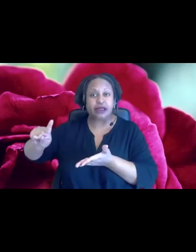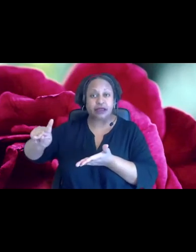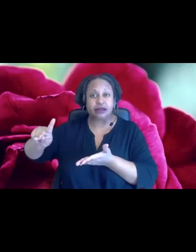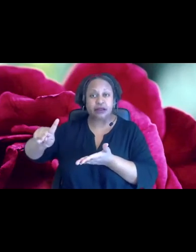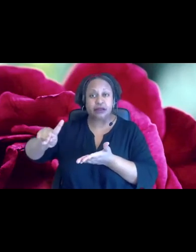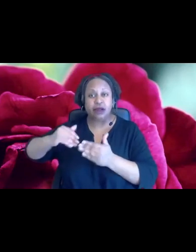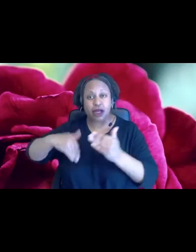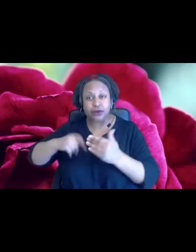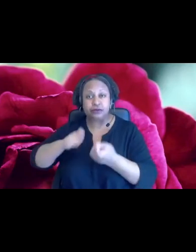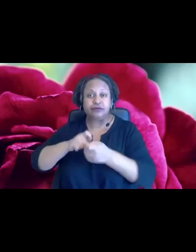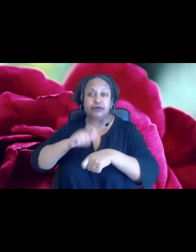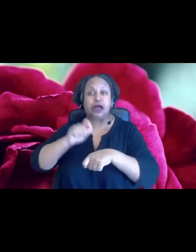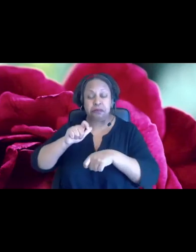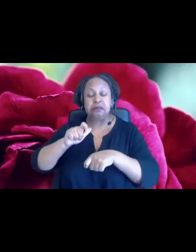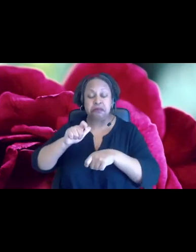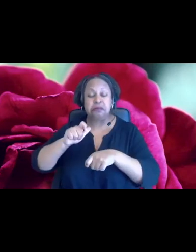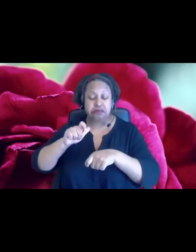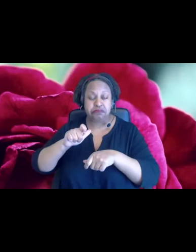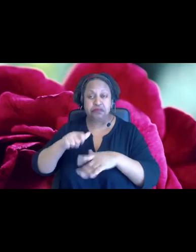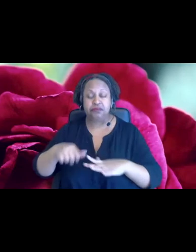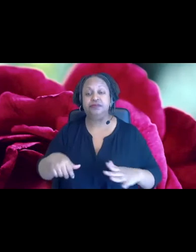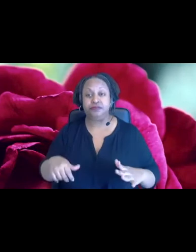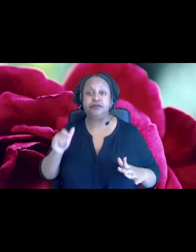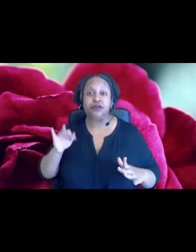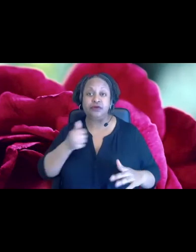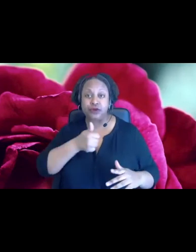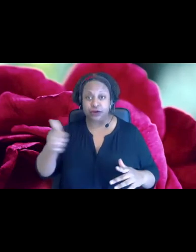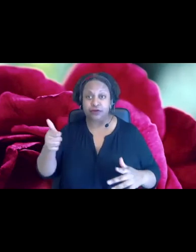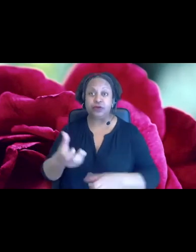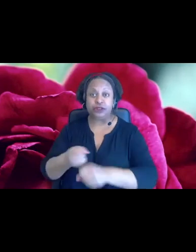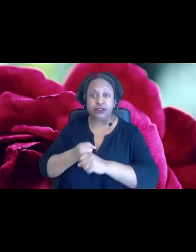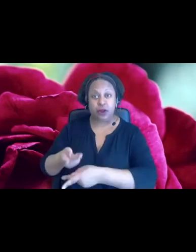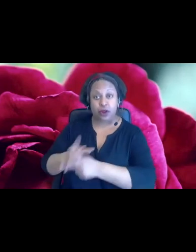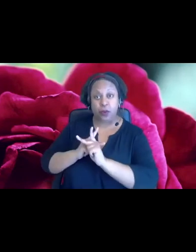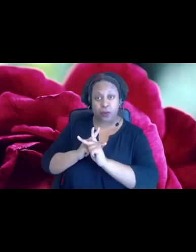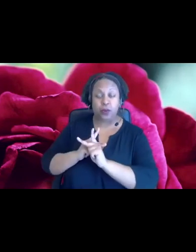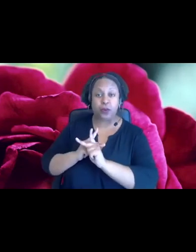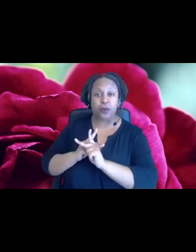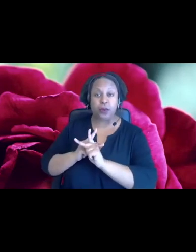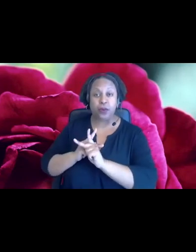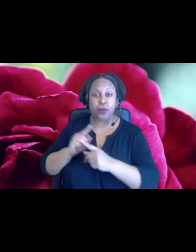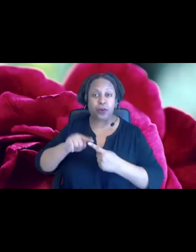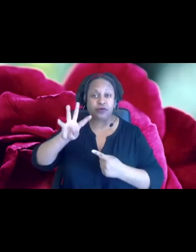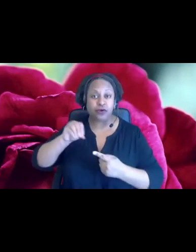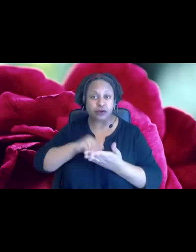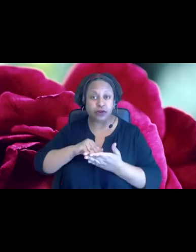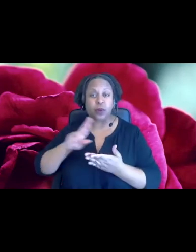period. If you received that amount, those amounts,